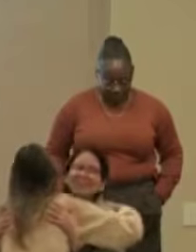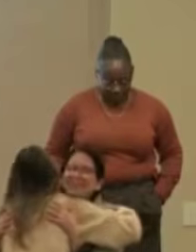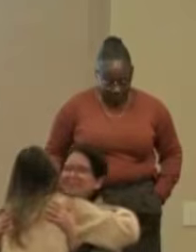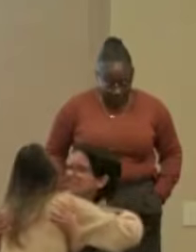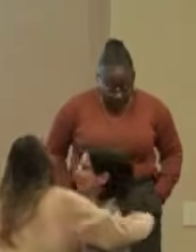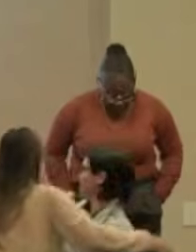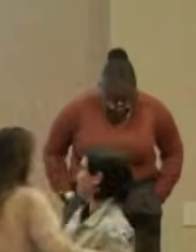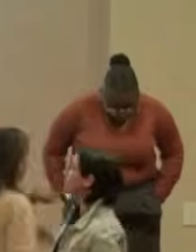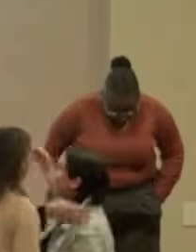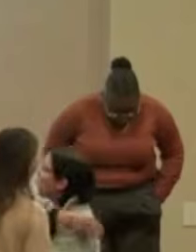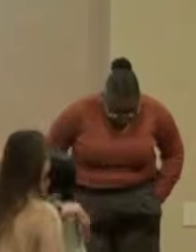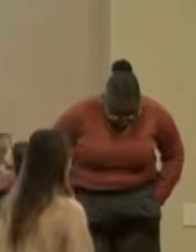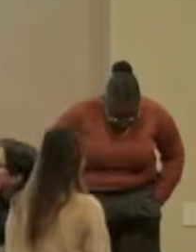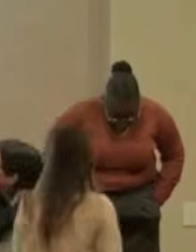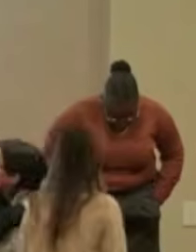Thank you.